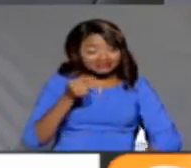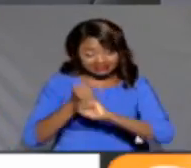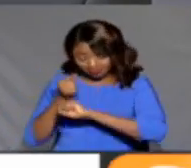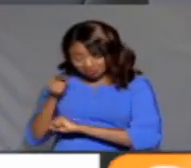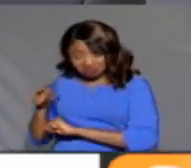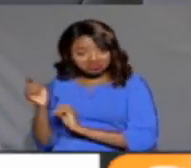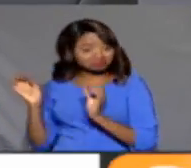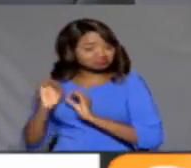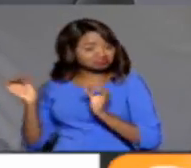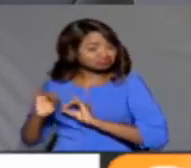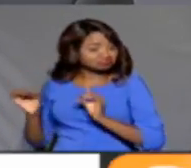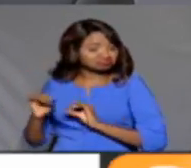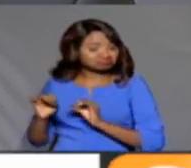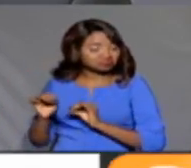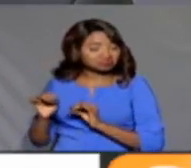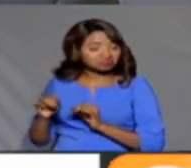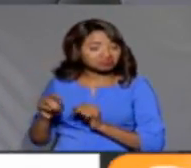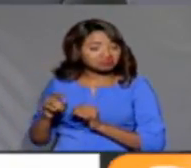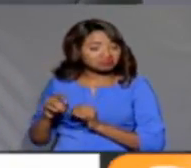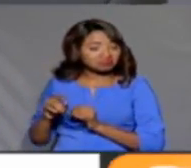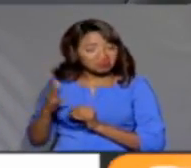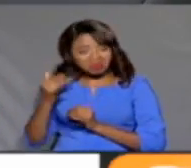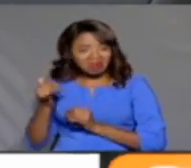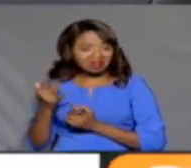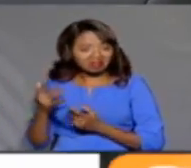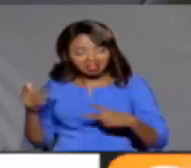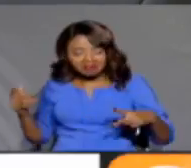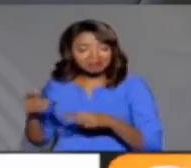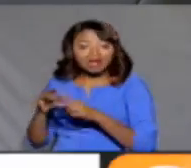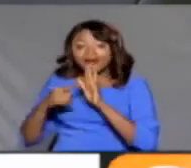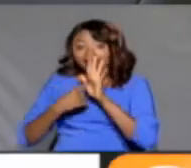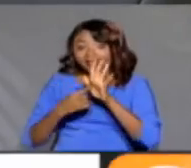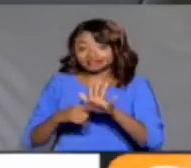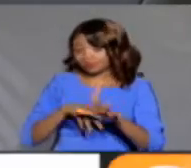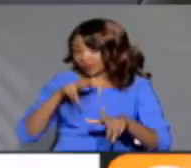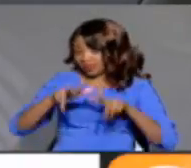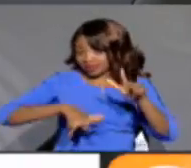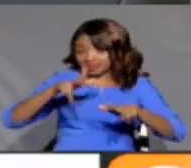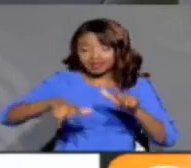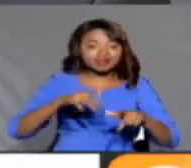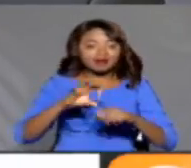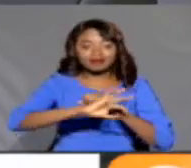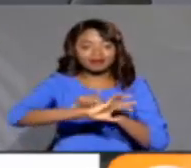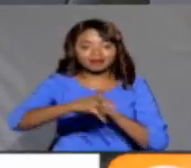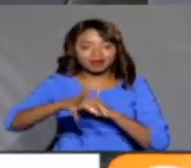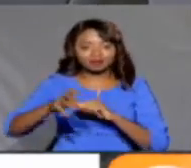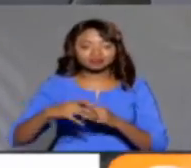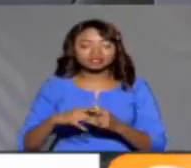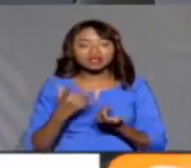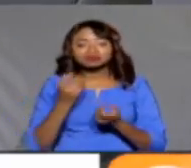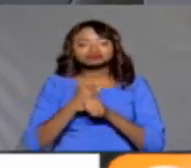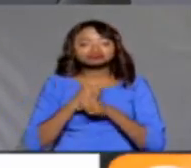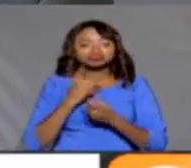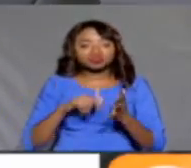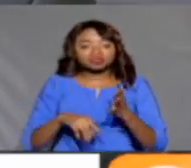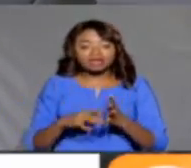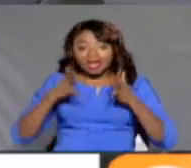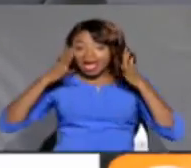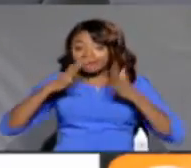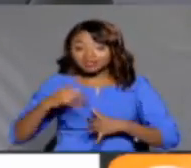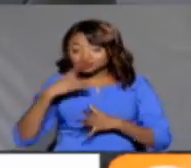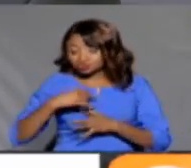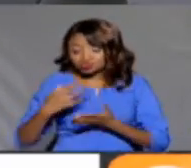it will be short-circuited technically. Look at what happened in Kirinyaga County. The person who was supposed to second it